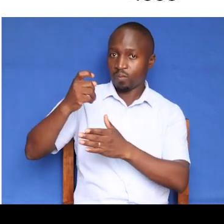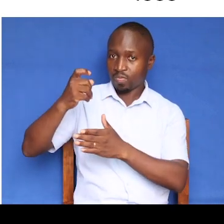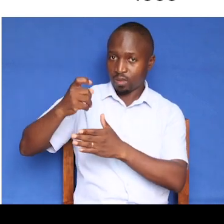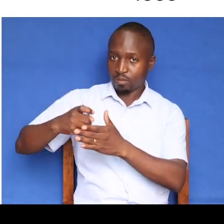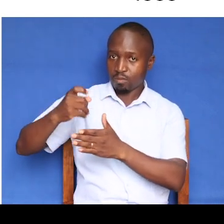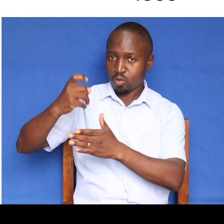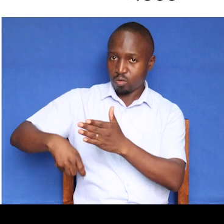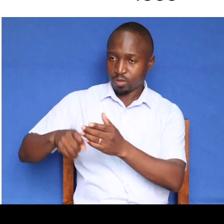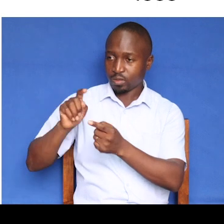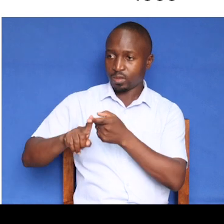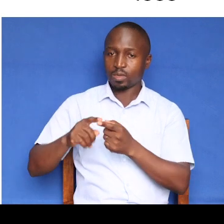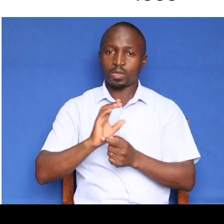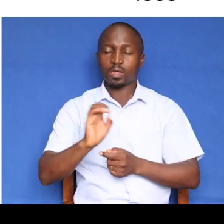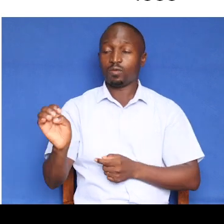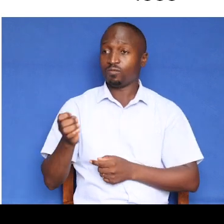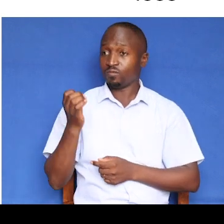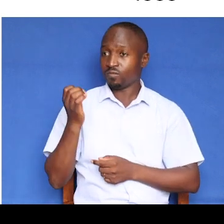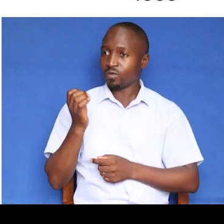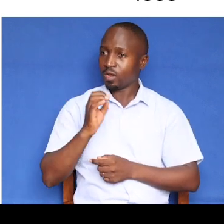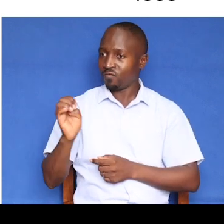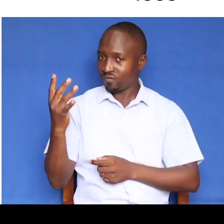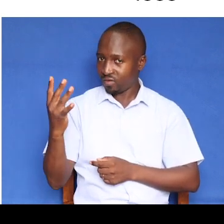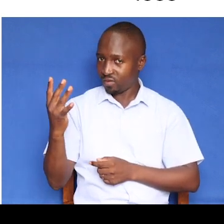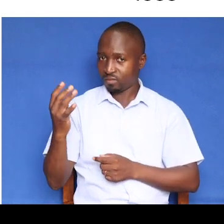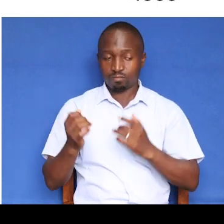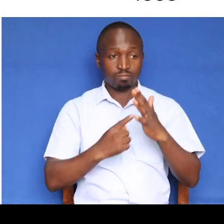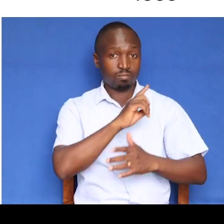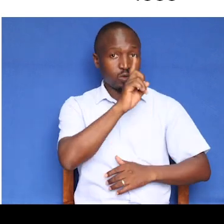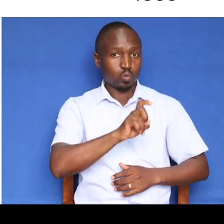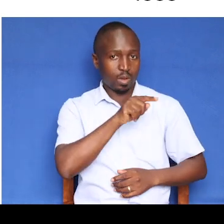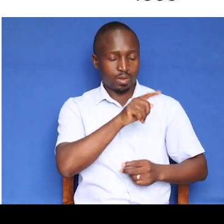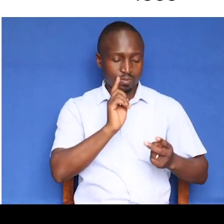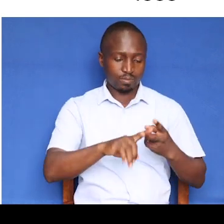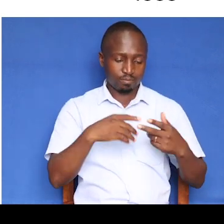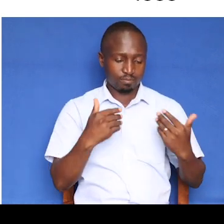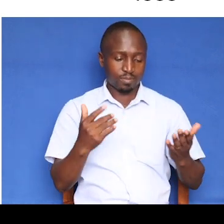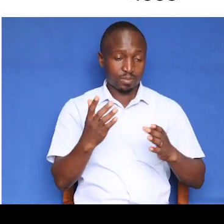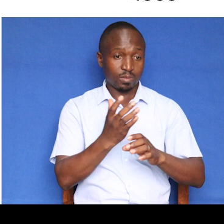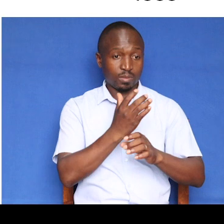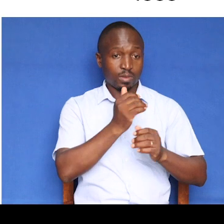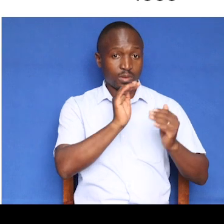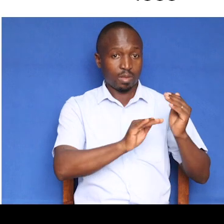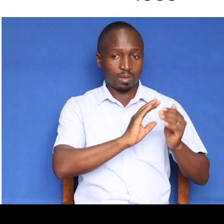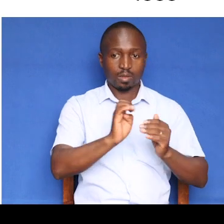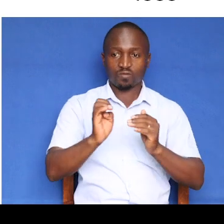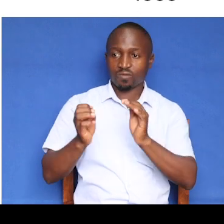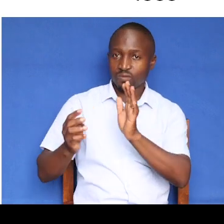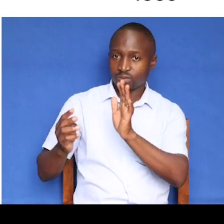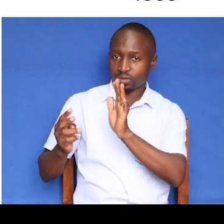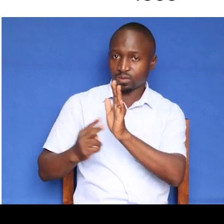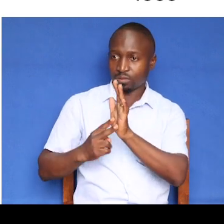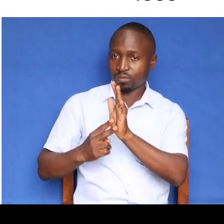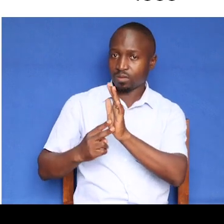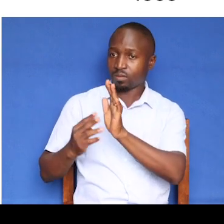people incomes, is 4,000 according to our question. So we get 78,000